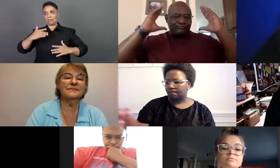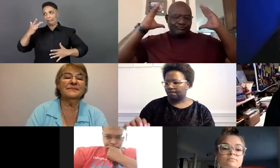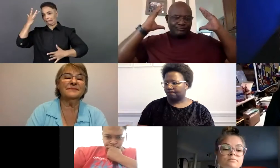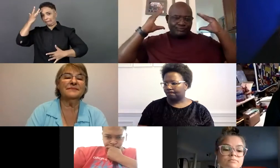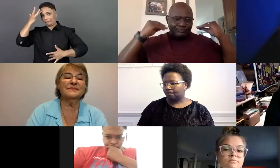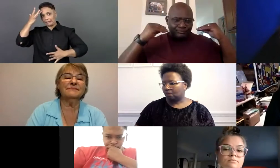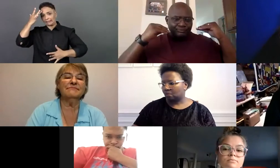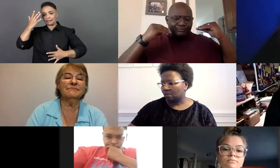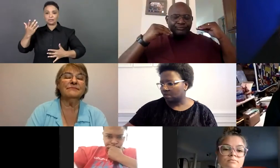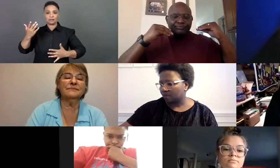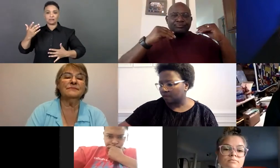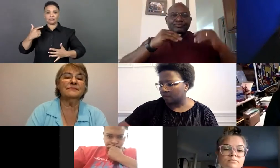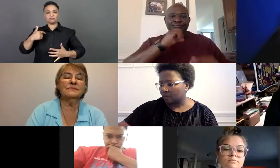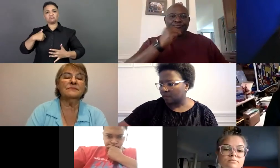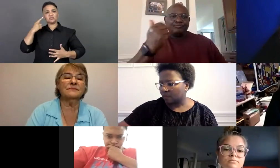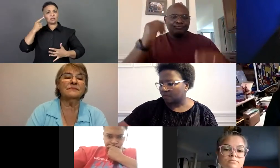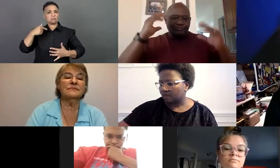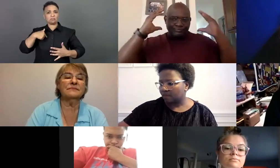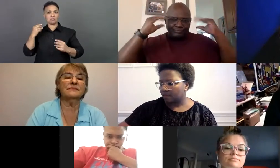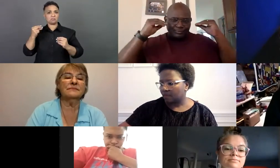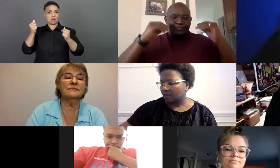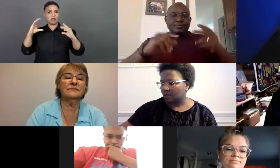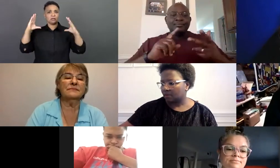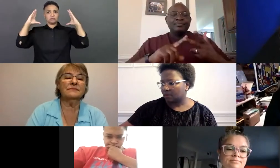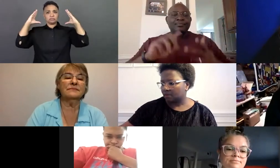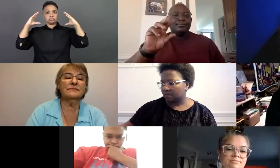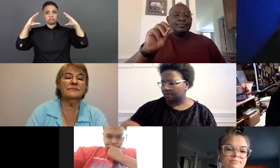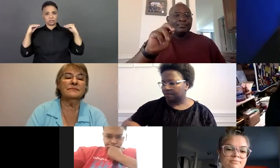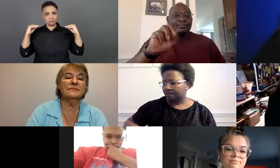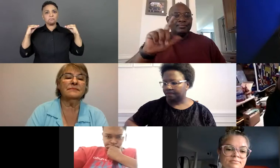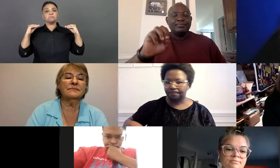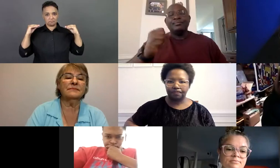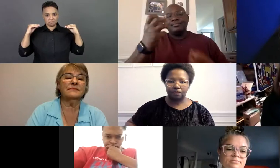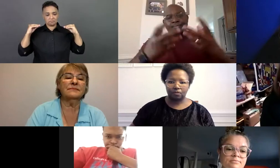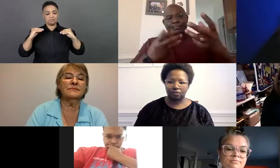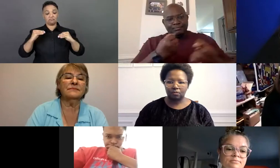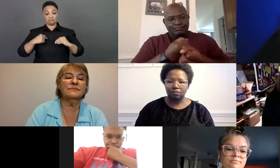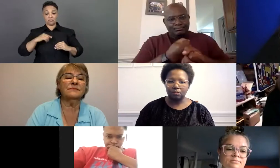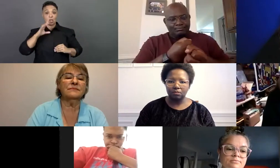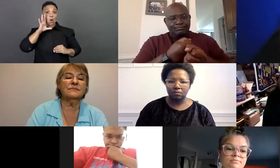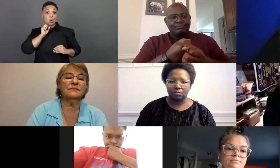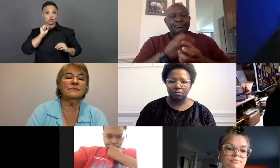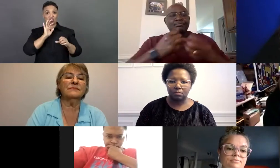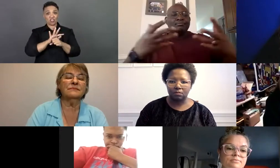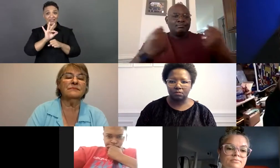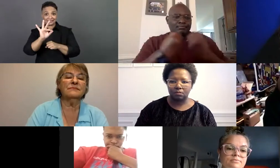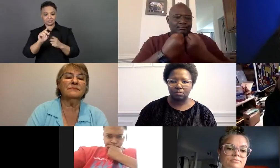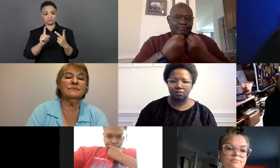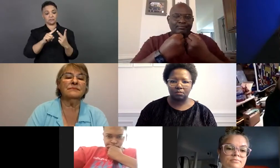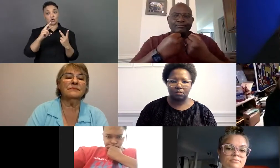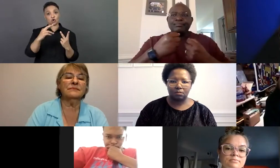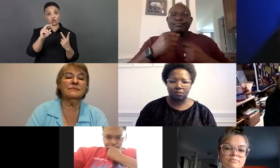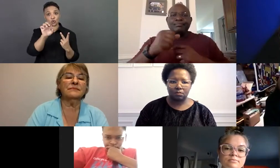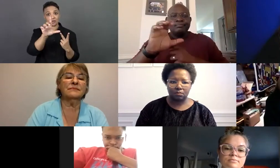Larry just lost hearing over time. And at age 13 was deaf. And then Ronell had